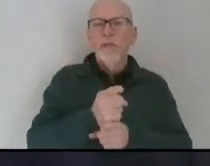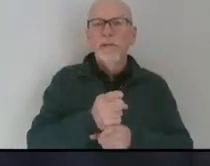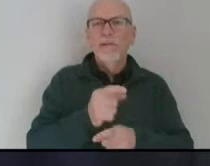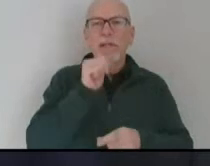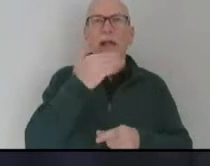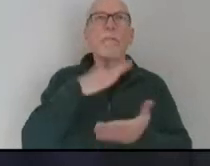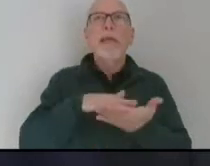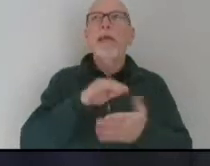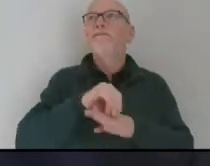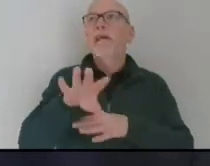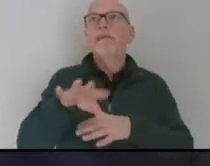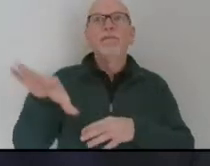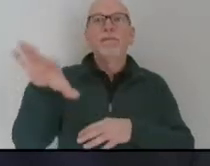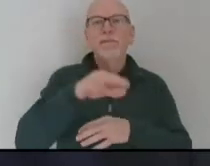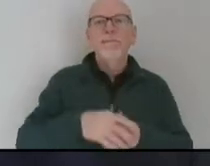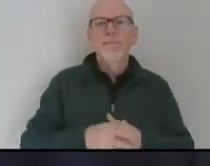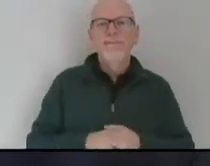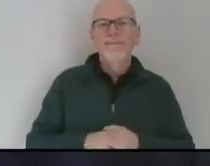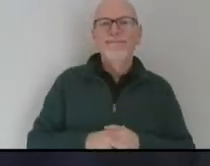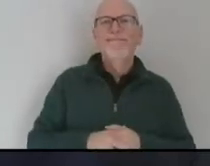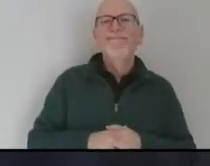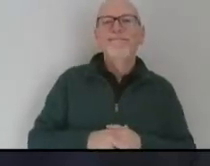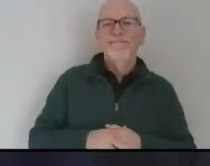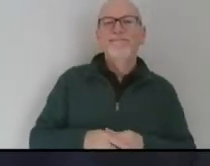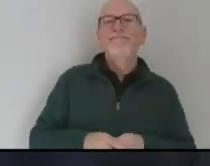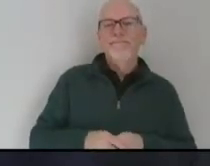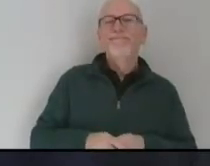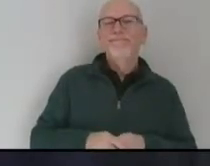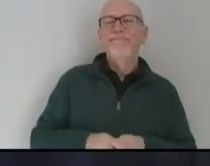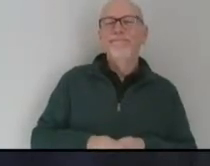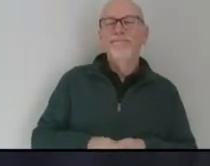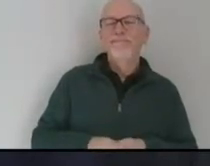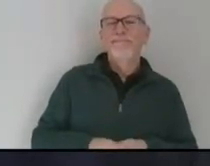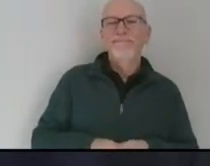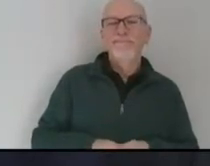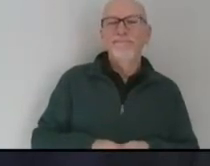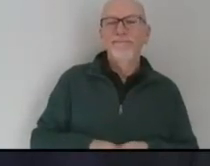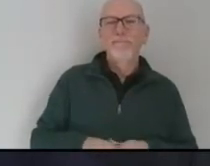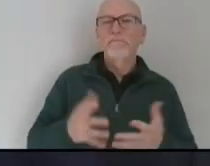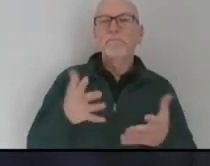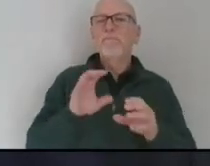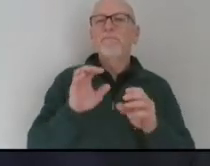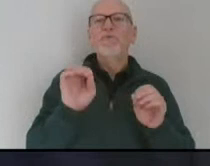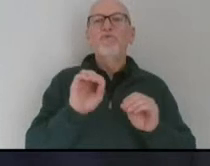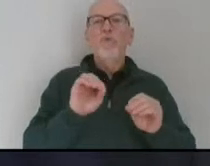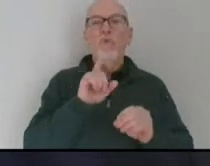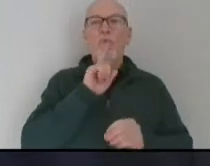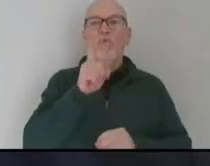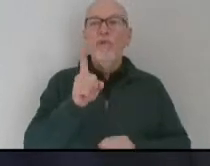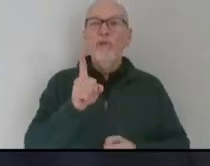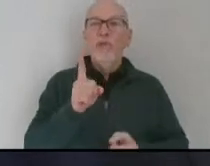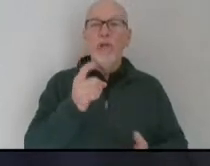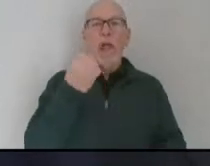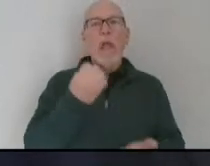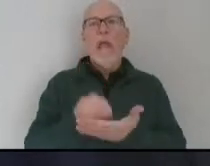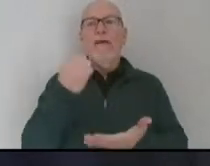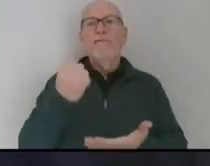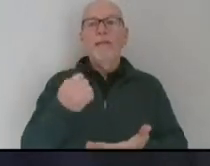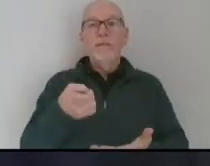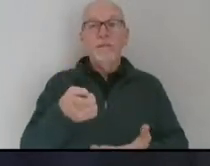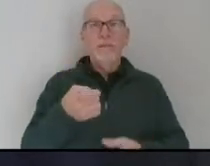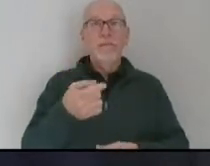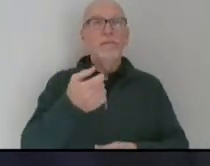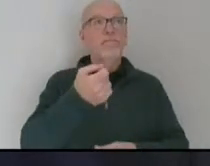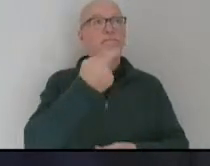going out. Mm-hmm. So there's not great evidence to say that it will affect you